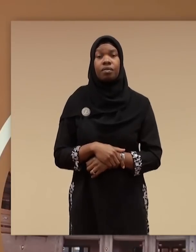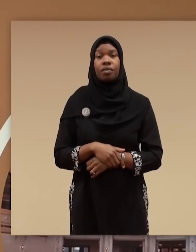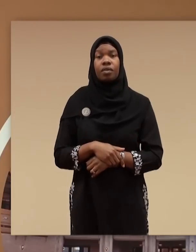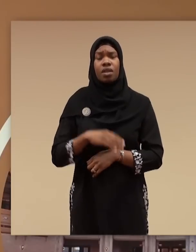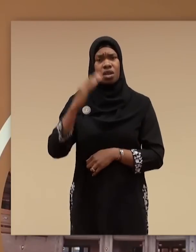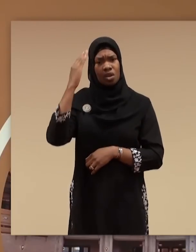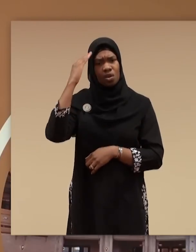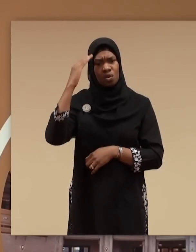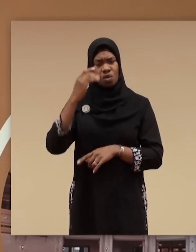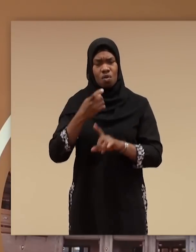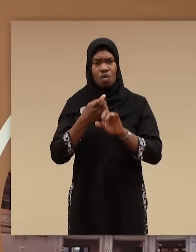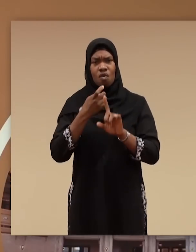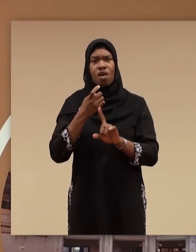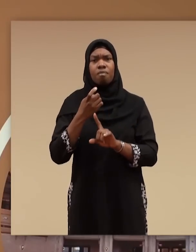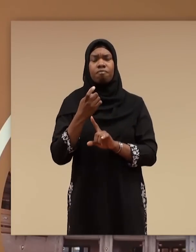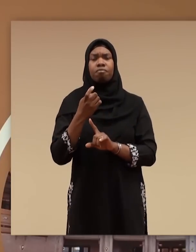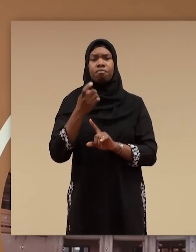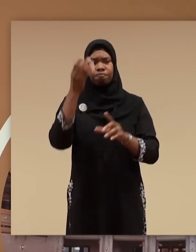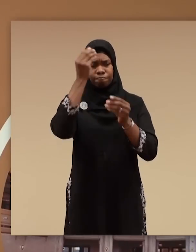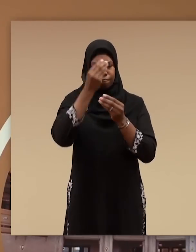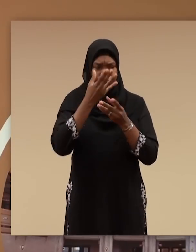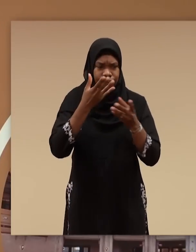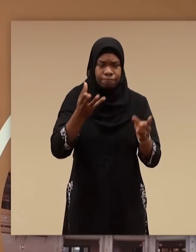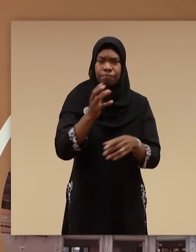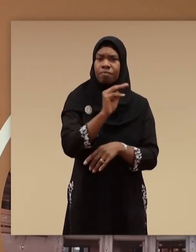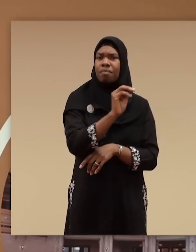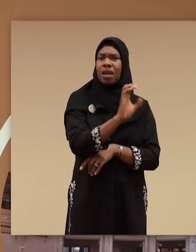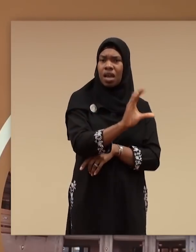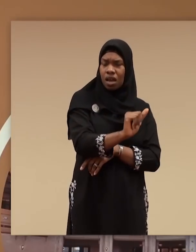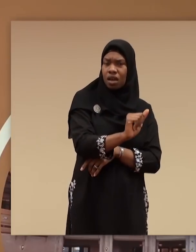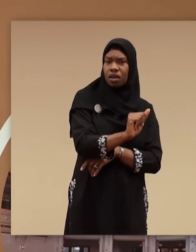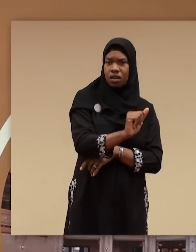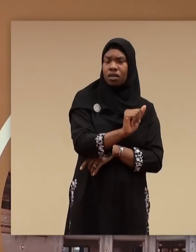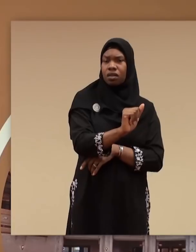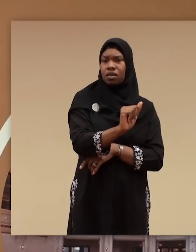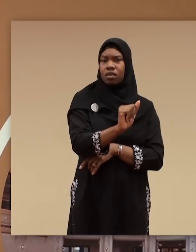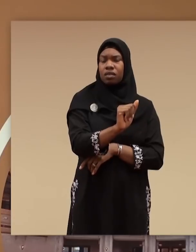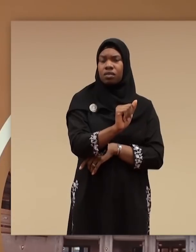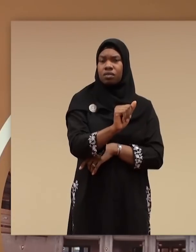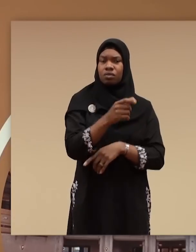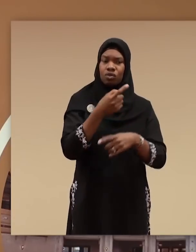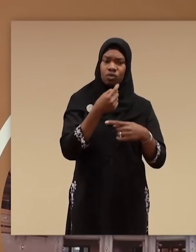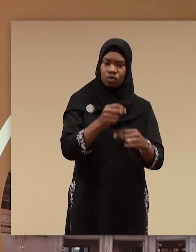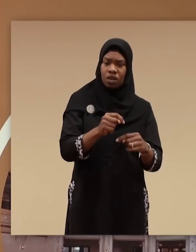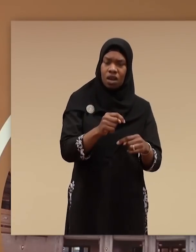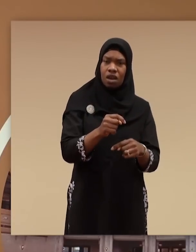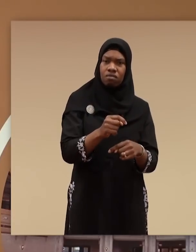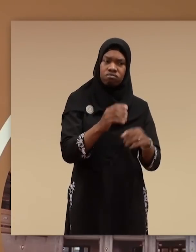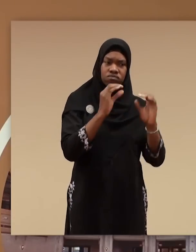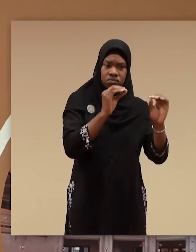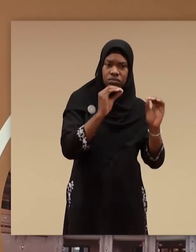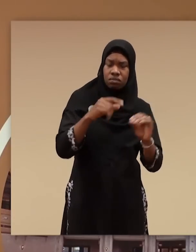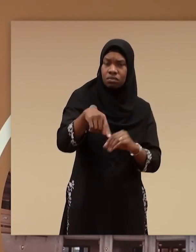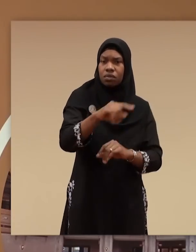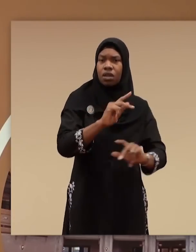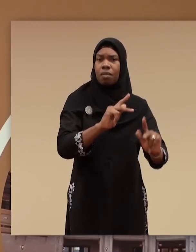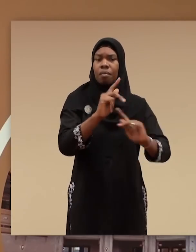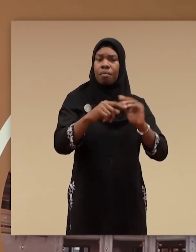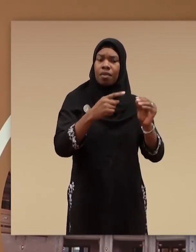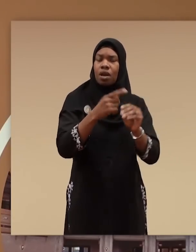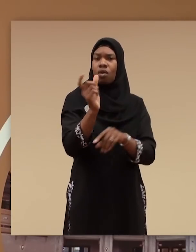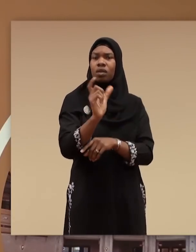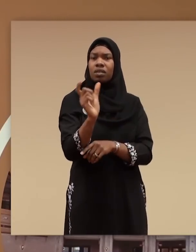only close to 200 people became Muslims. And those annoyed Quraysh big time. So